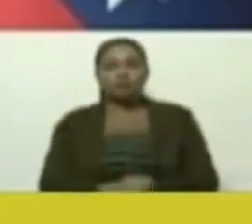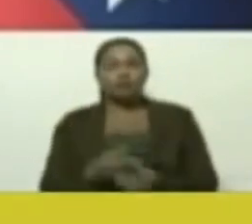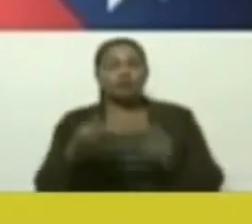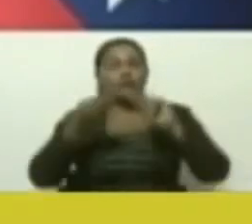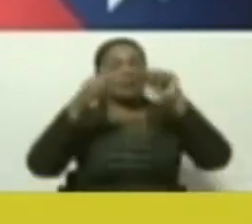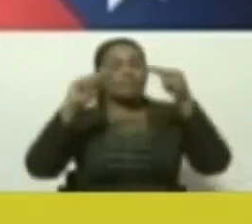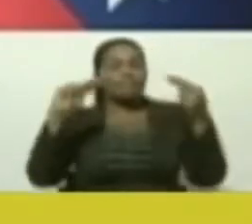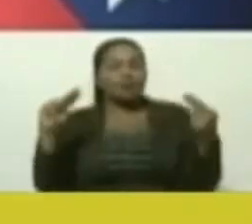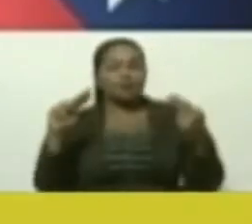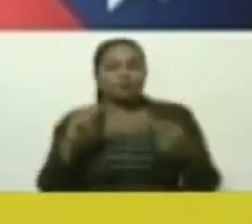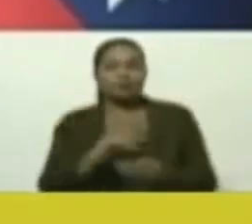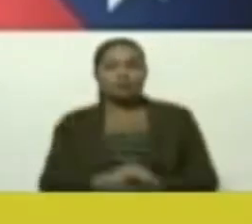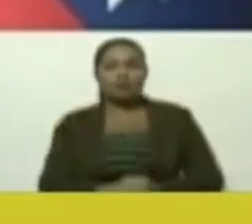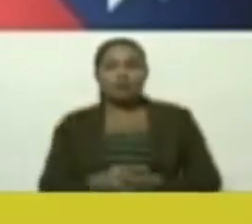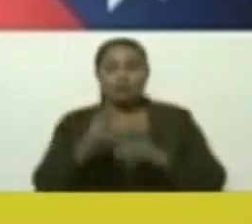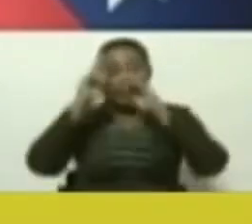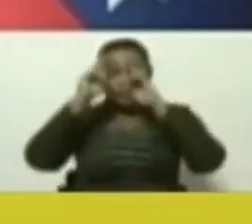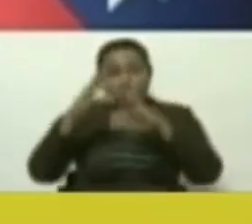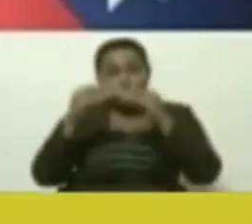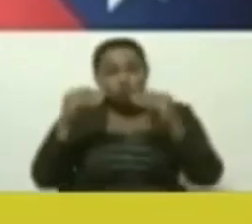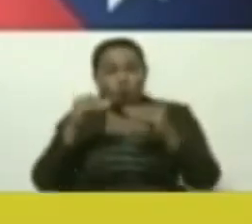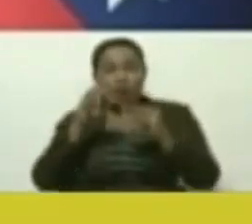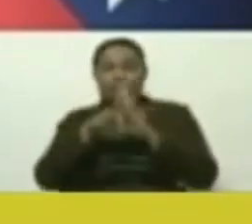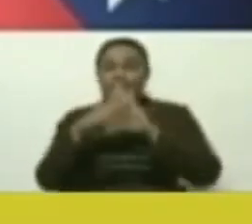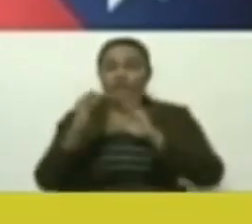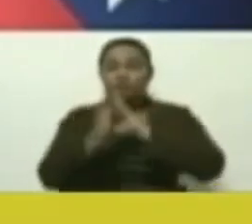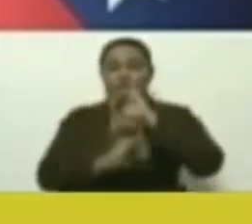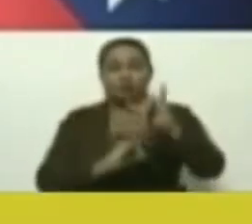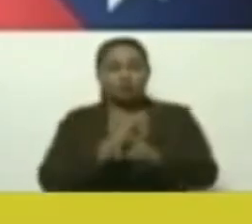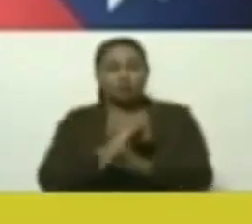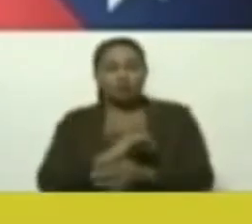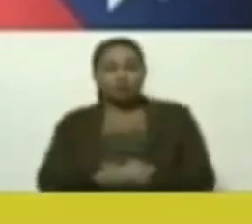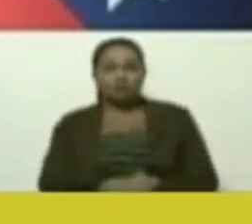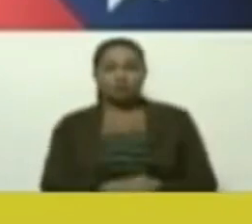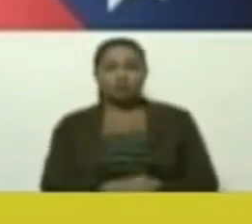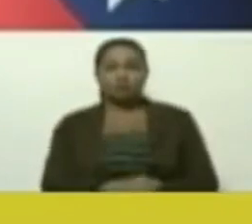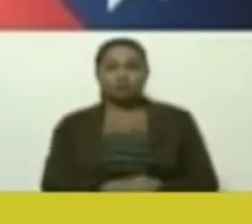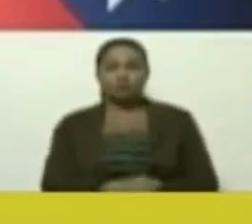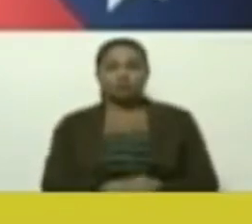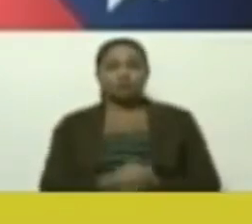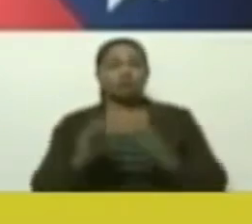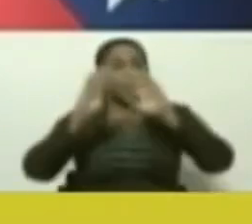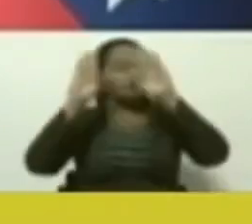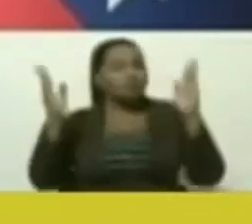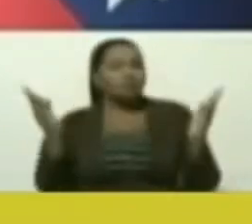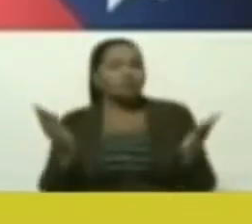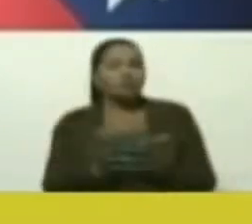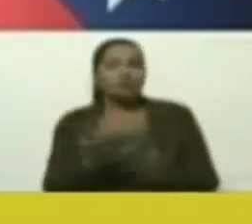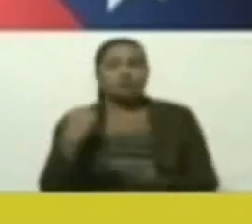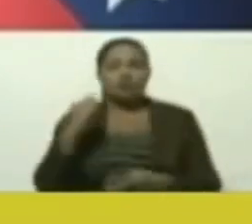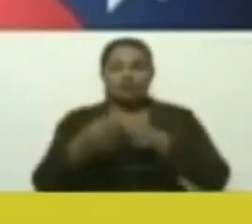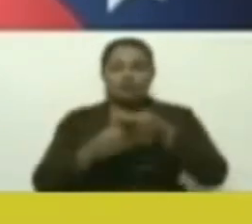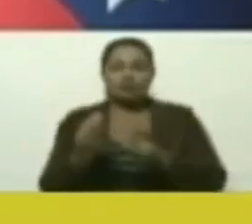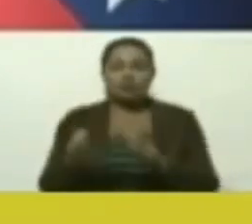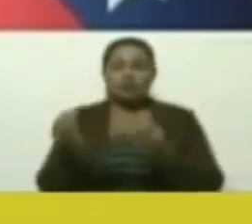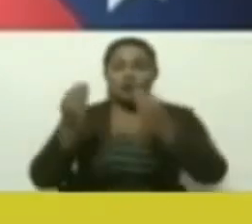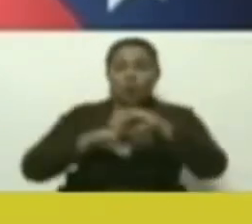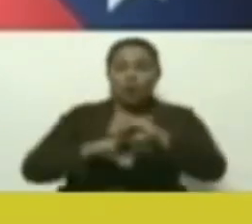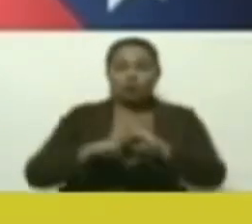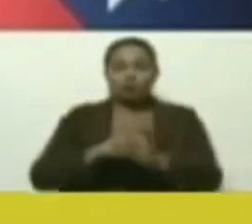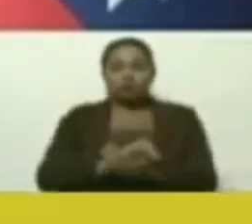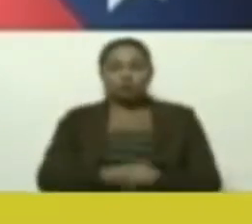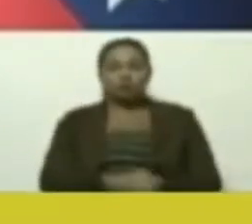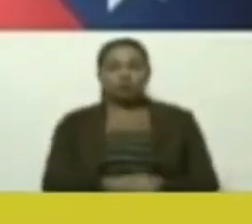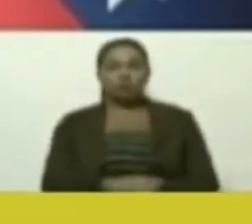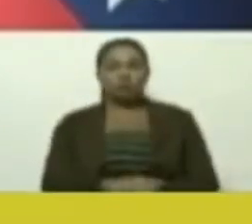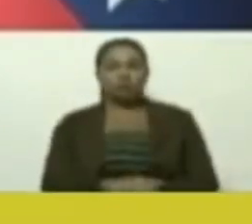A world that will have to defend peace and respect the international rights. A world that would